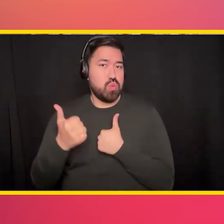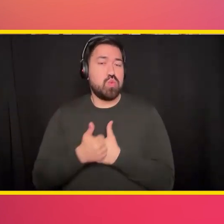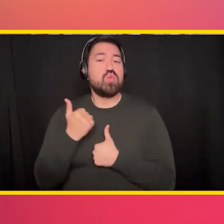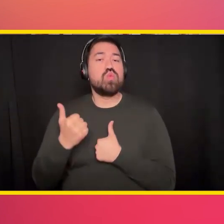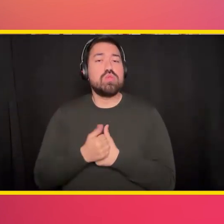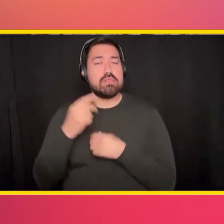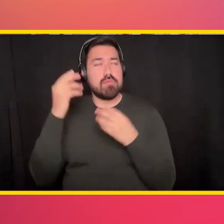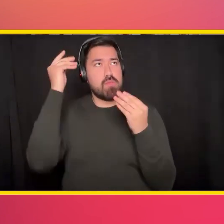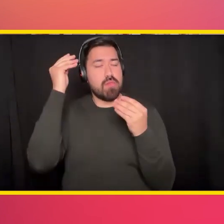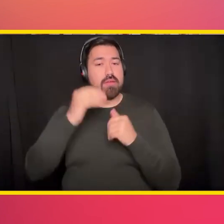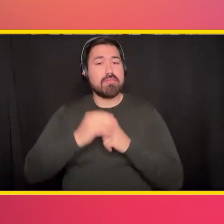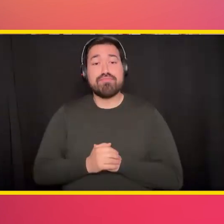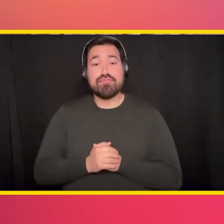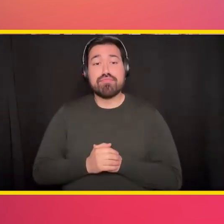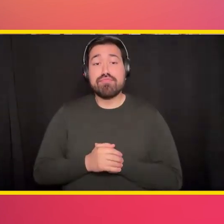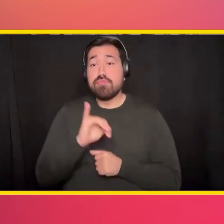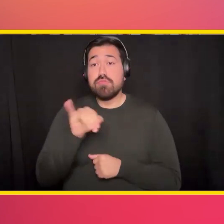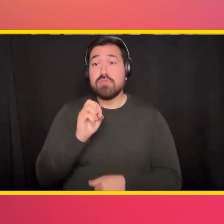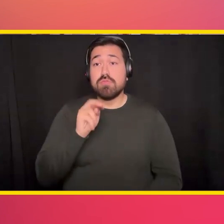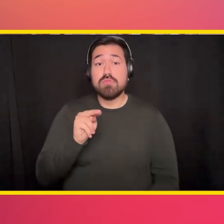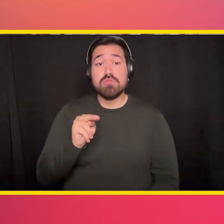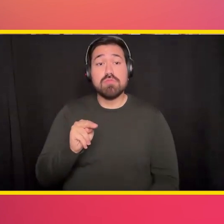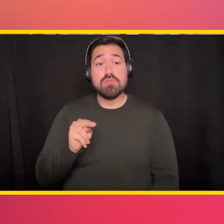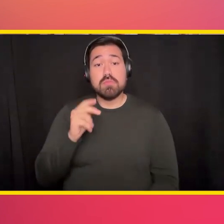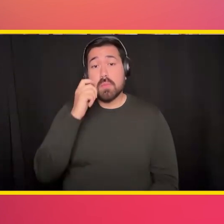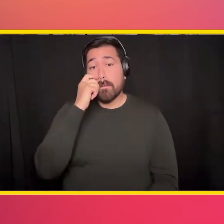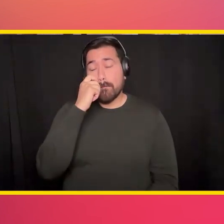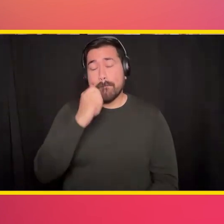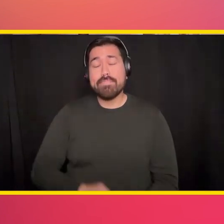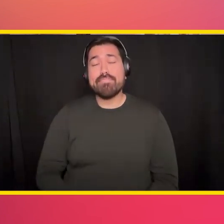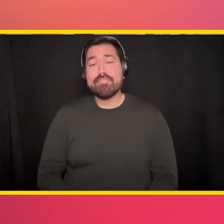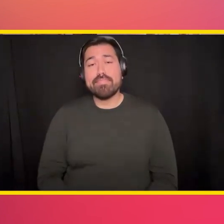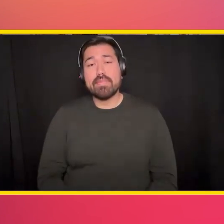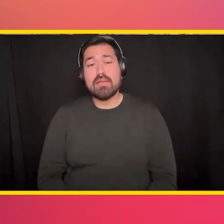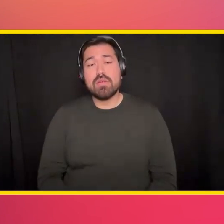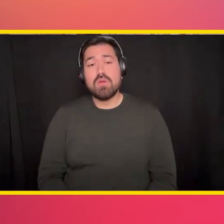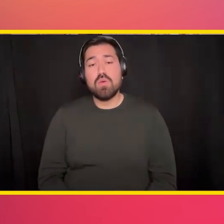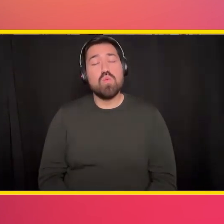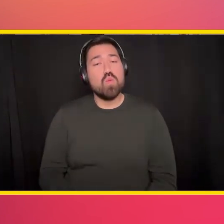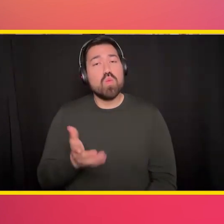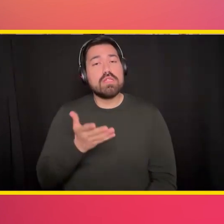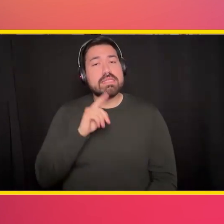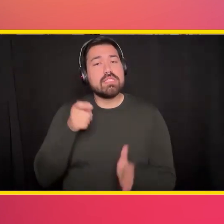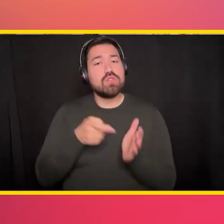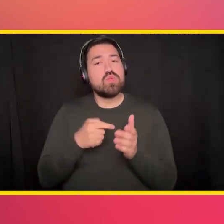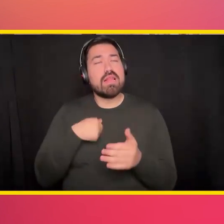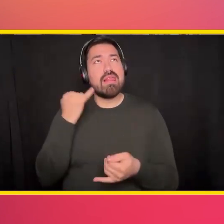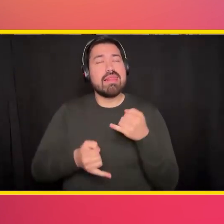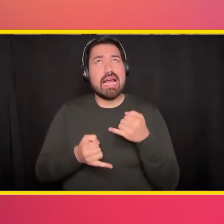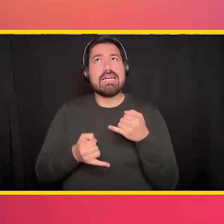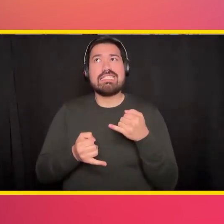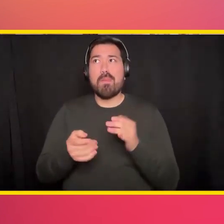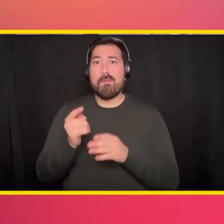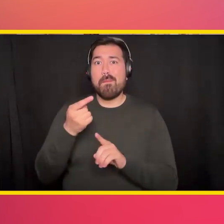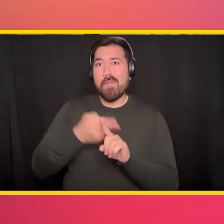think what's Where become is our apparent. personal risk? Yeah. Now, I was going to say, I think what's become apparent, particularly over the last month